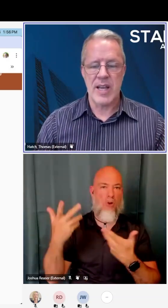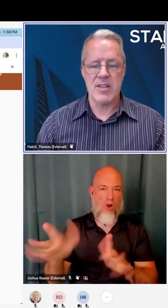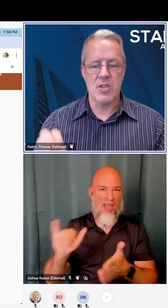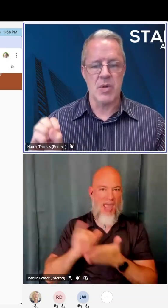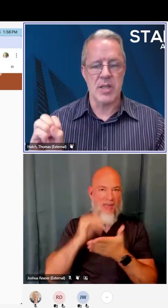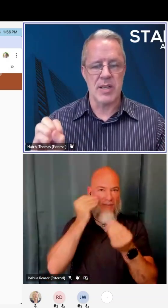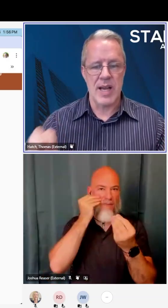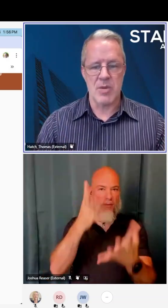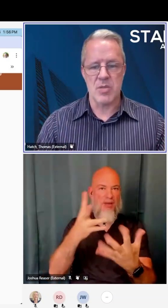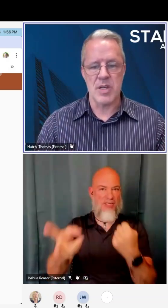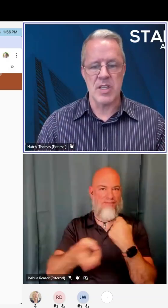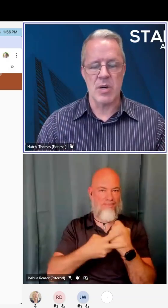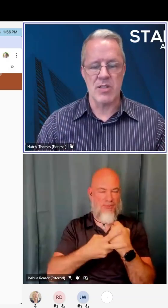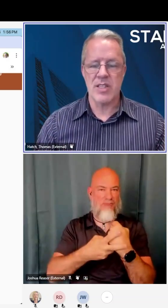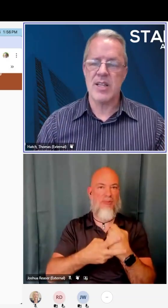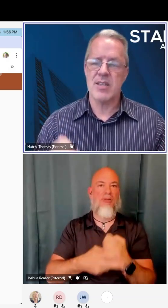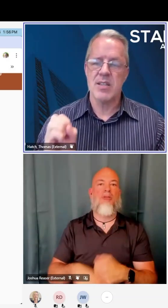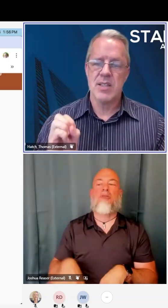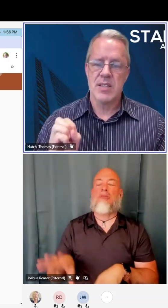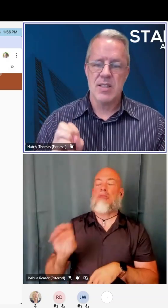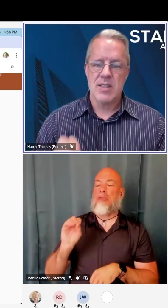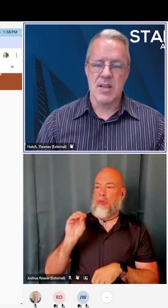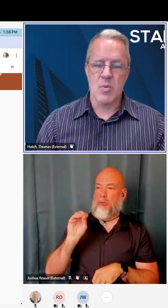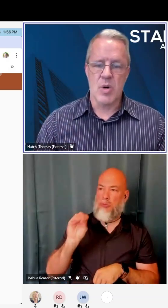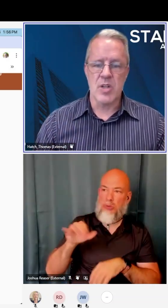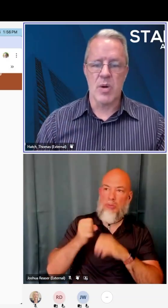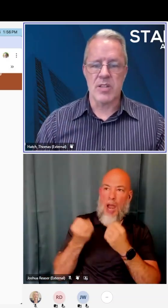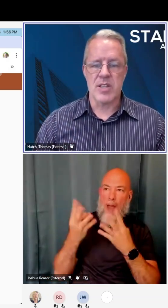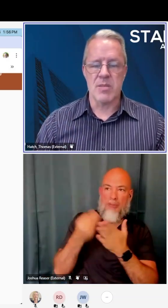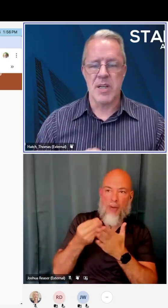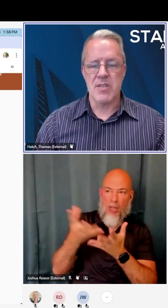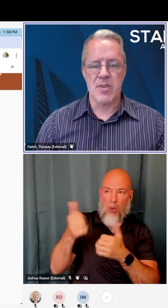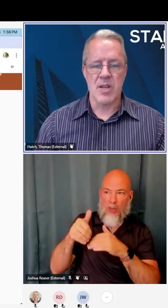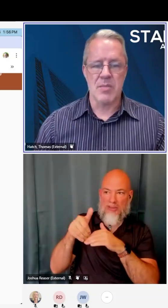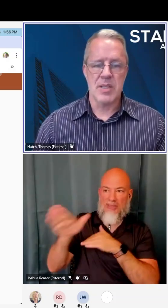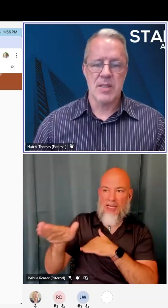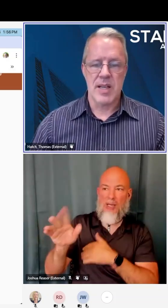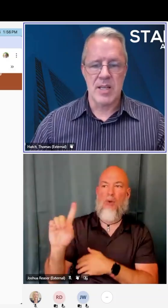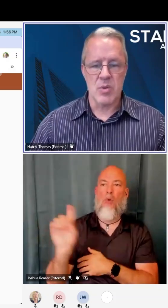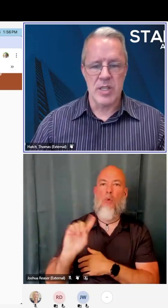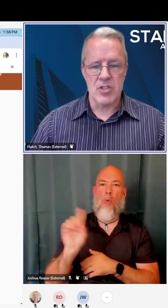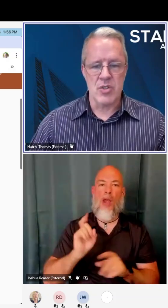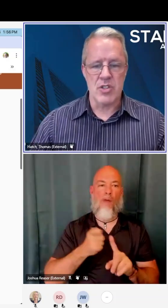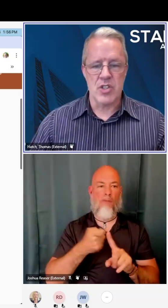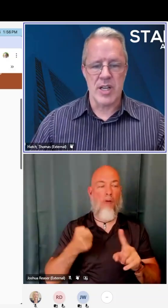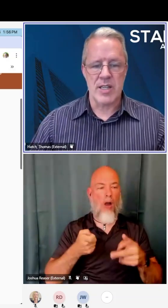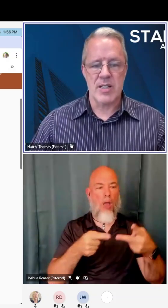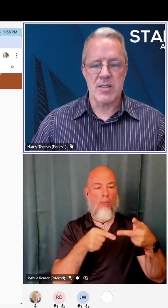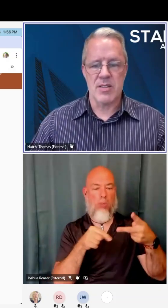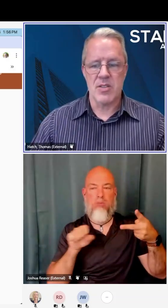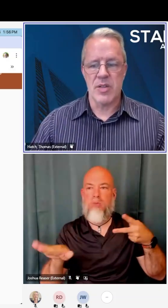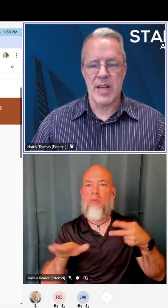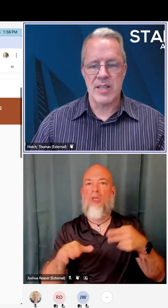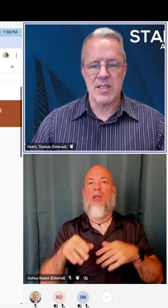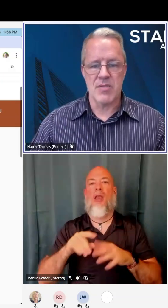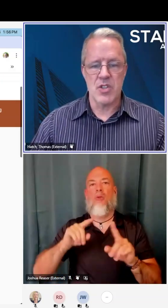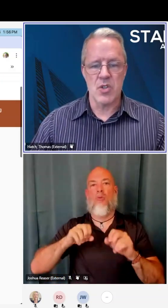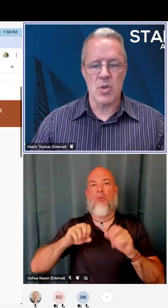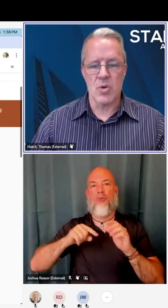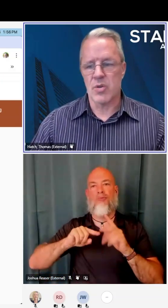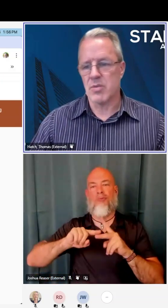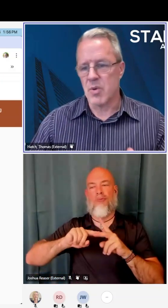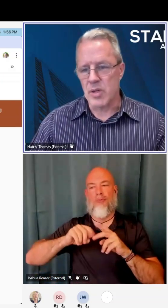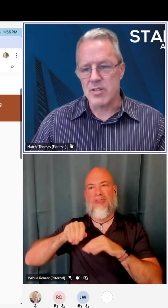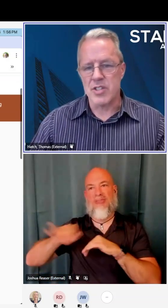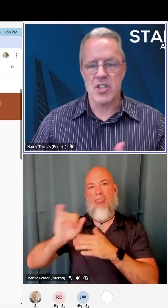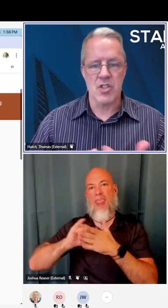information on hand. You put in how much money you want to send, where you want to send the money from, and it will issue the check to that